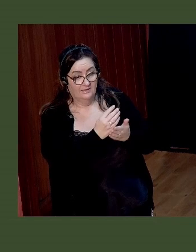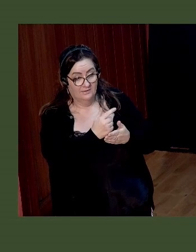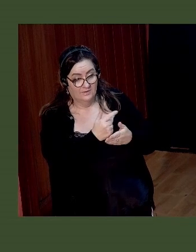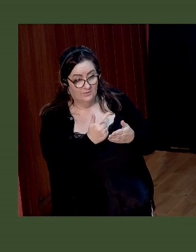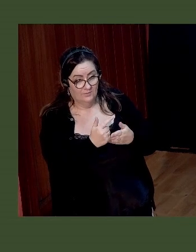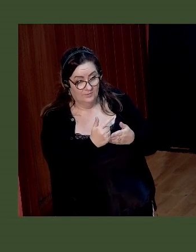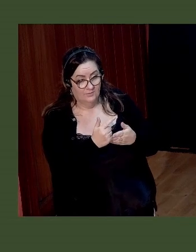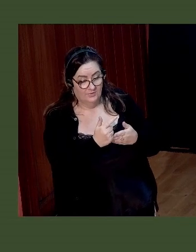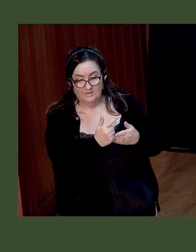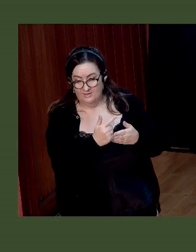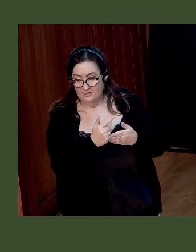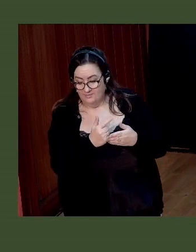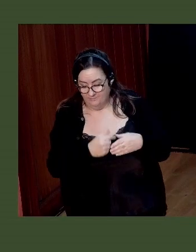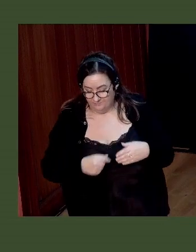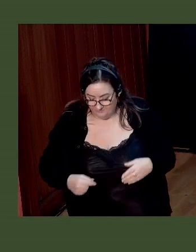1922.